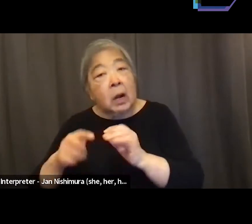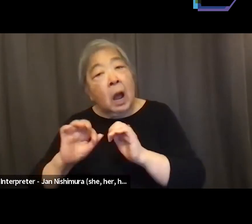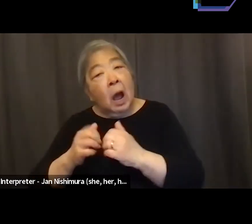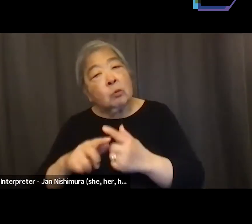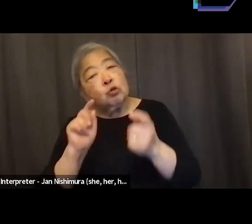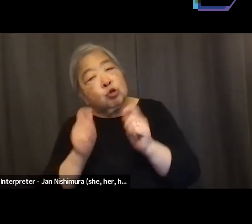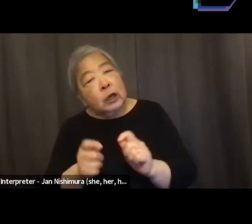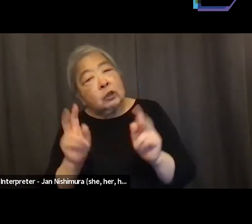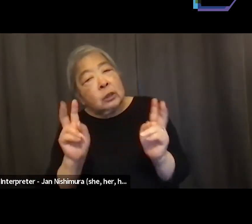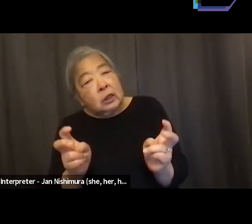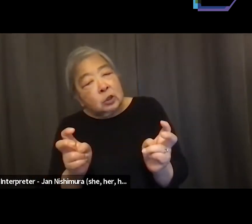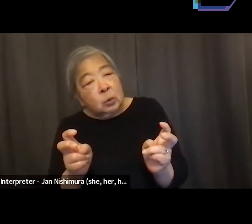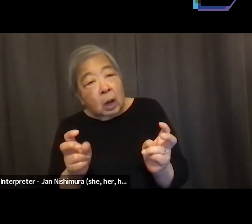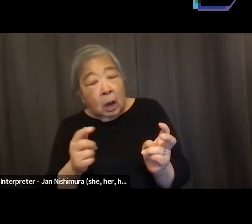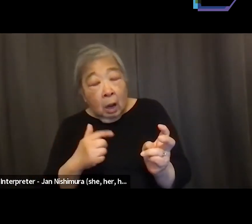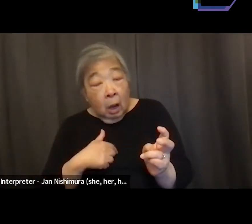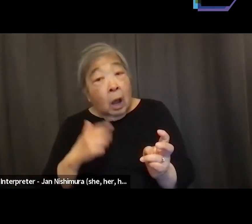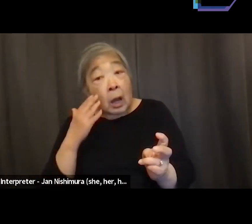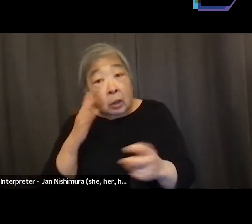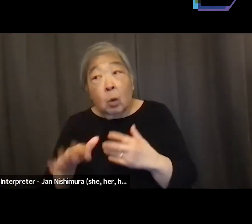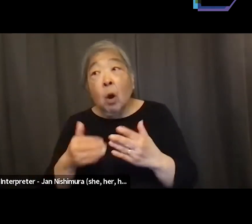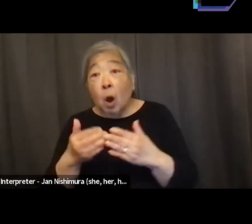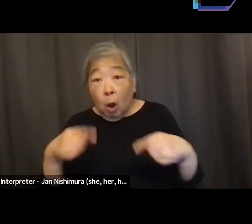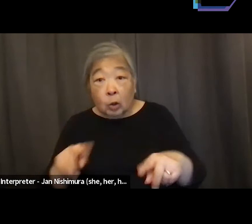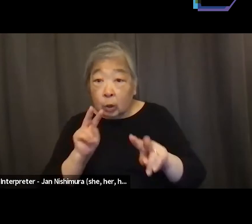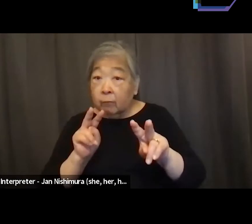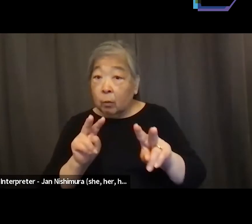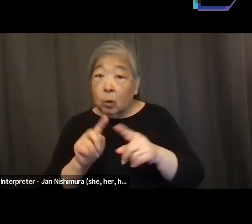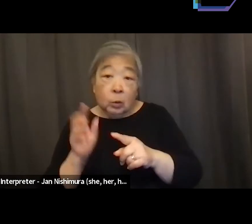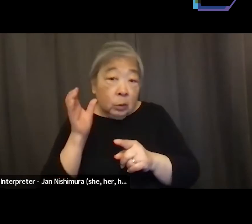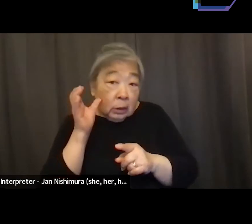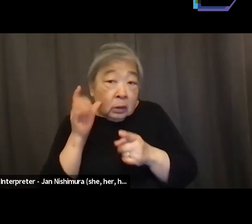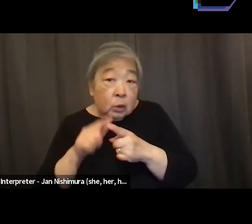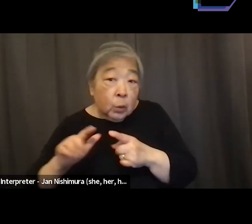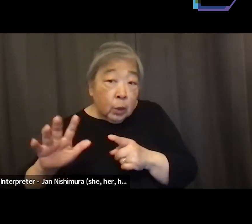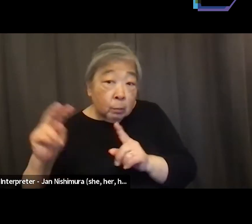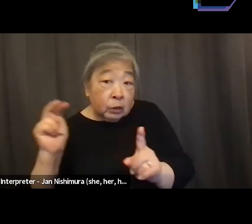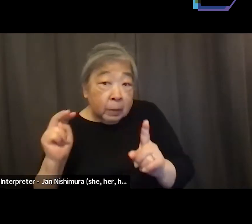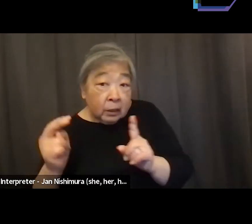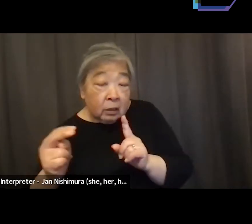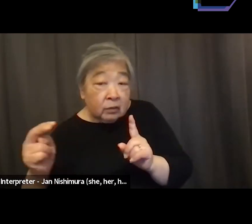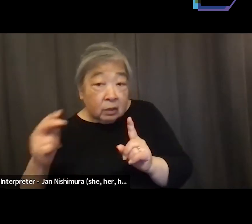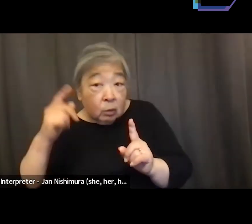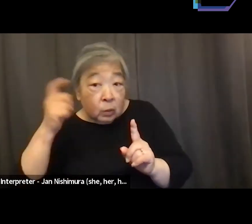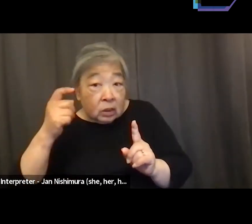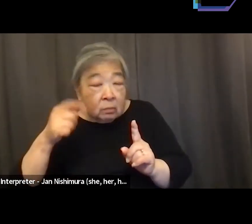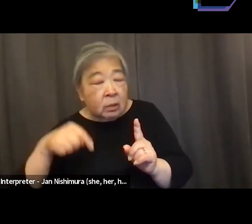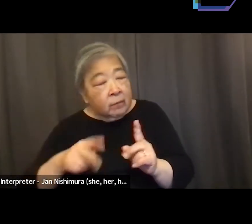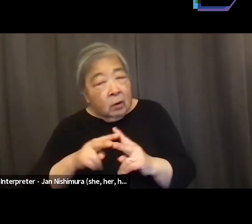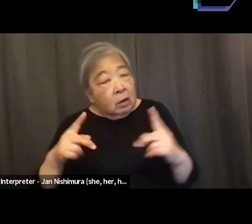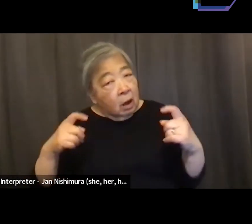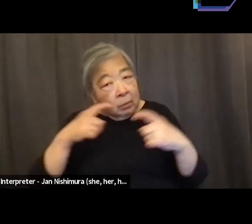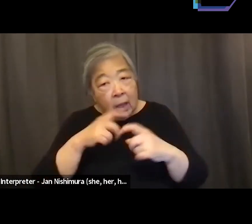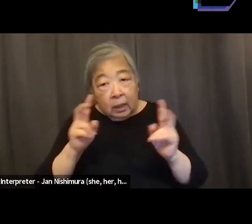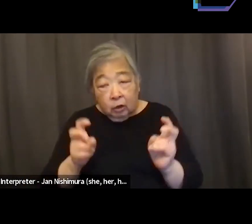issue. I know we're all really looking forward to their perspectives and wisdom on this complicated issue. And after